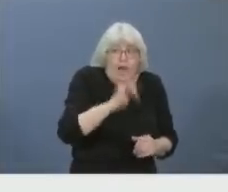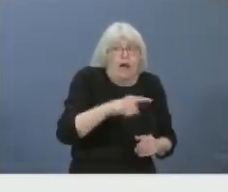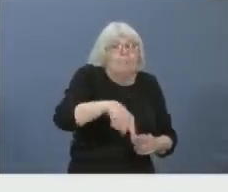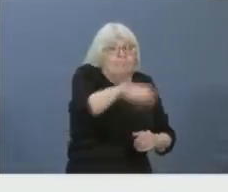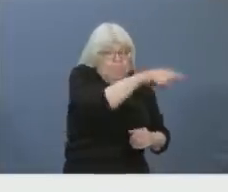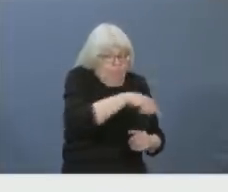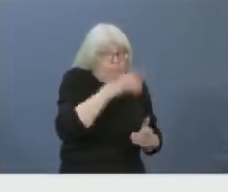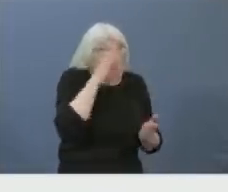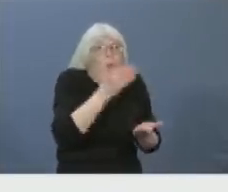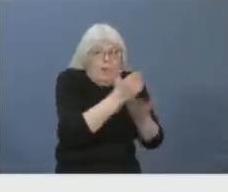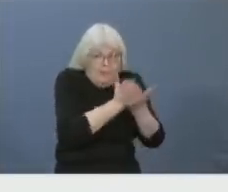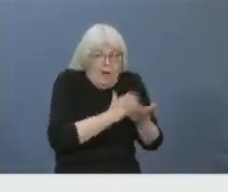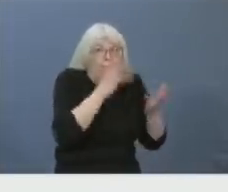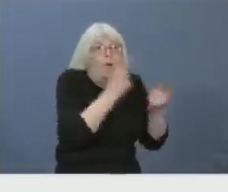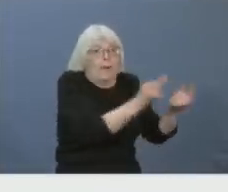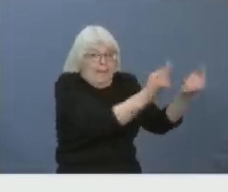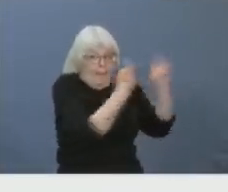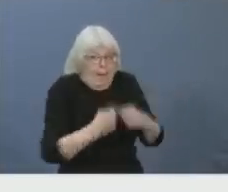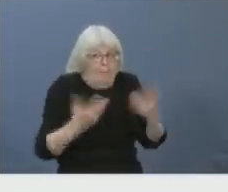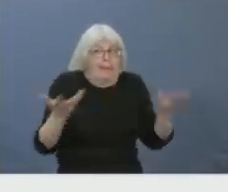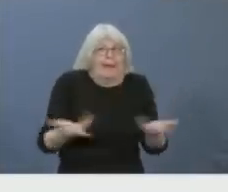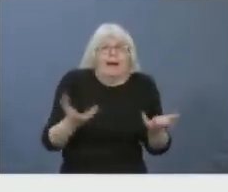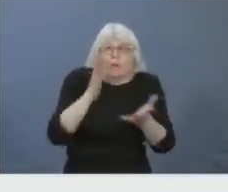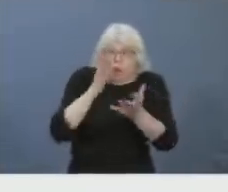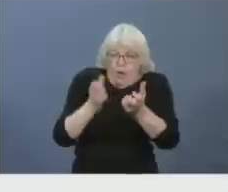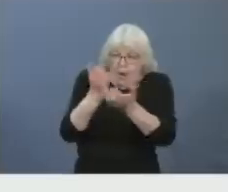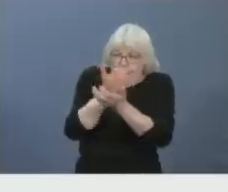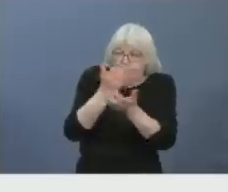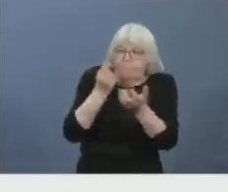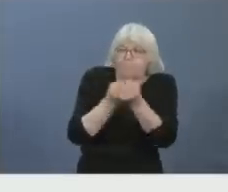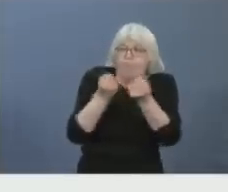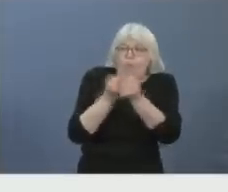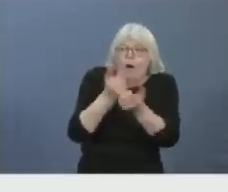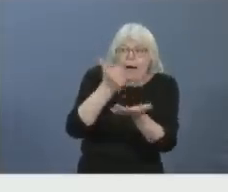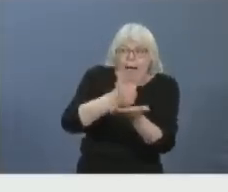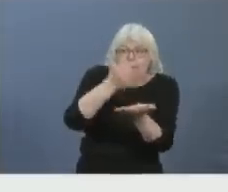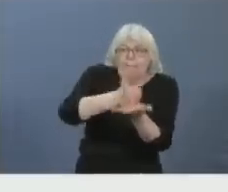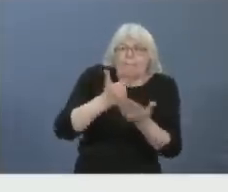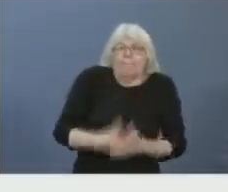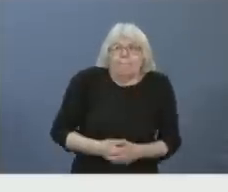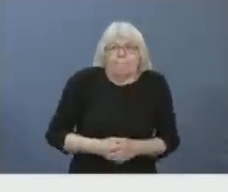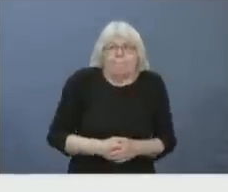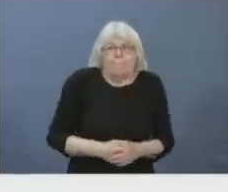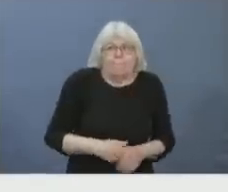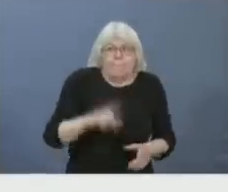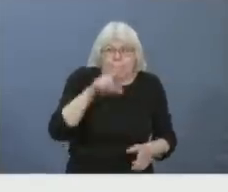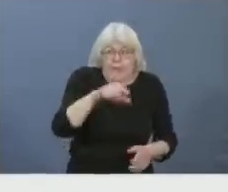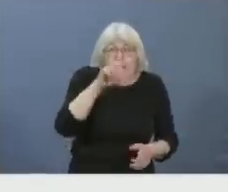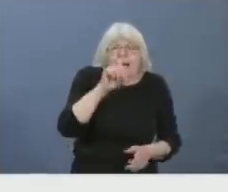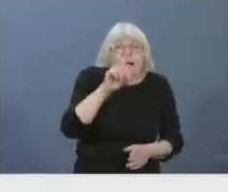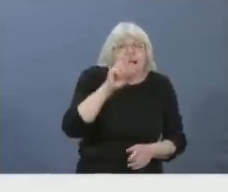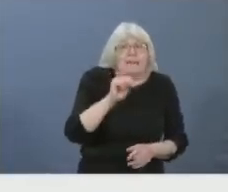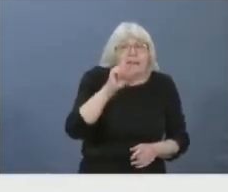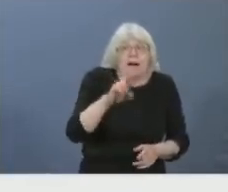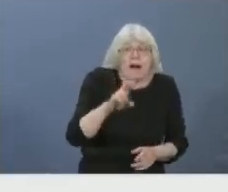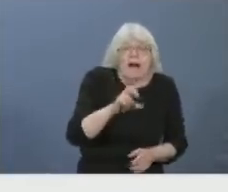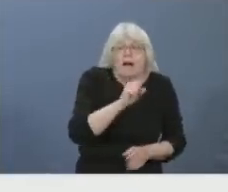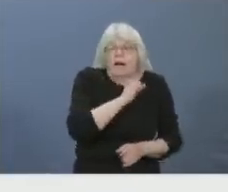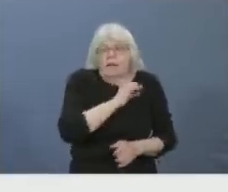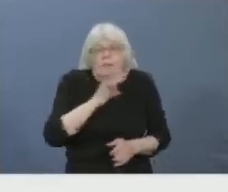deployed out to the fires, along with additional Nova Scotia Department of Natural Resources staff that have all stepped up to help in the